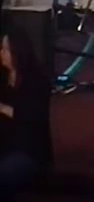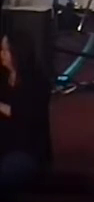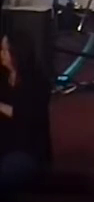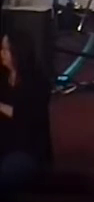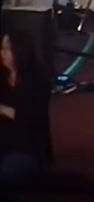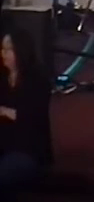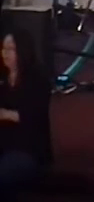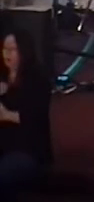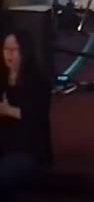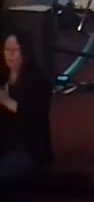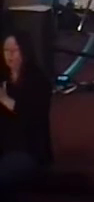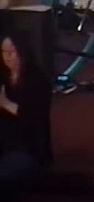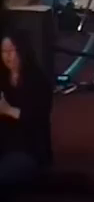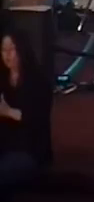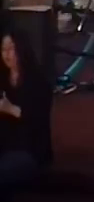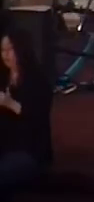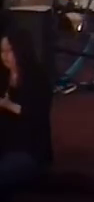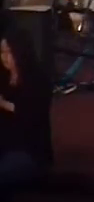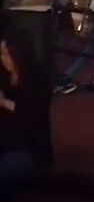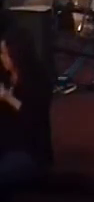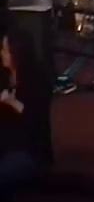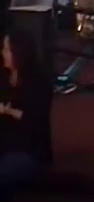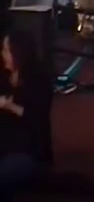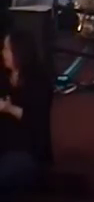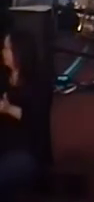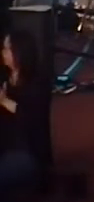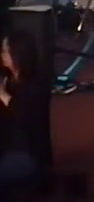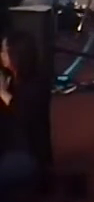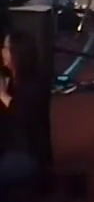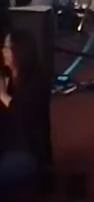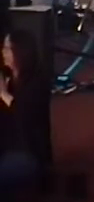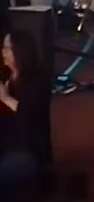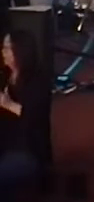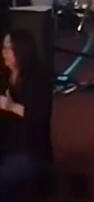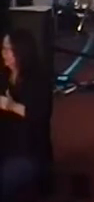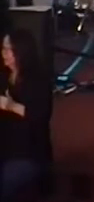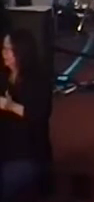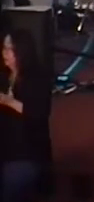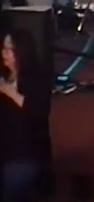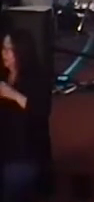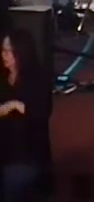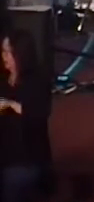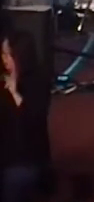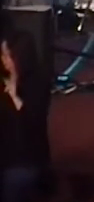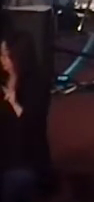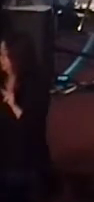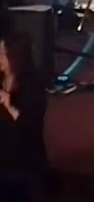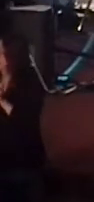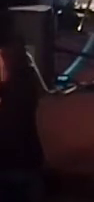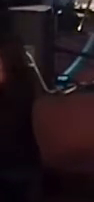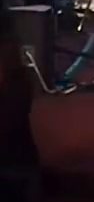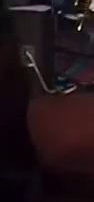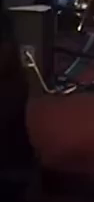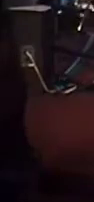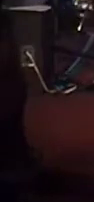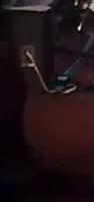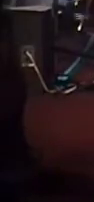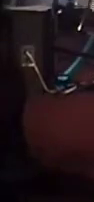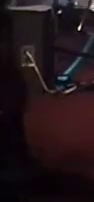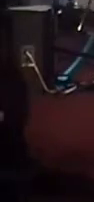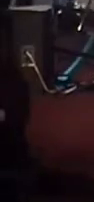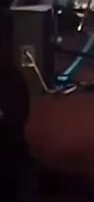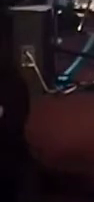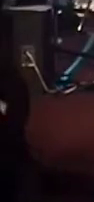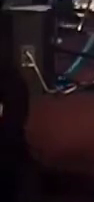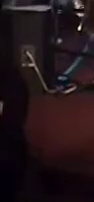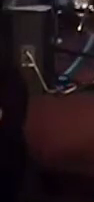you. I'm going to ask that you stand right now. We're going to pray. And if there's anyone who would like to take this opportunity to follow Jesus, you're going to be invited to do